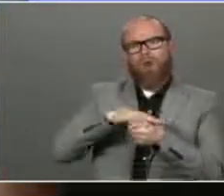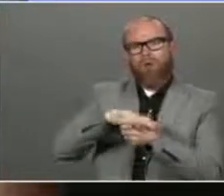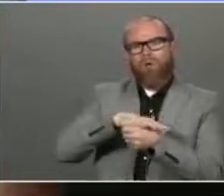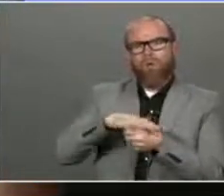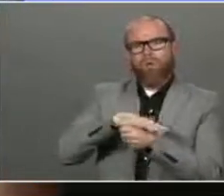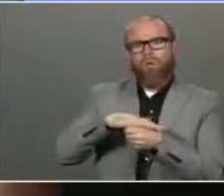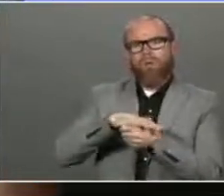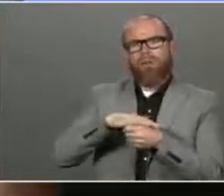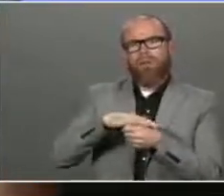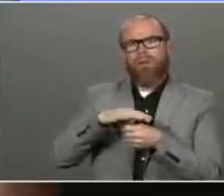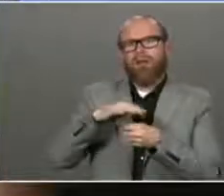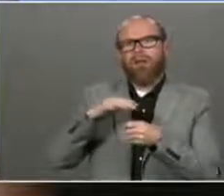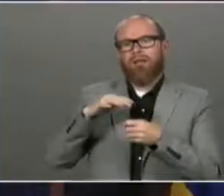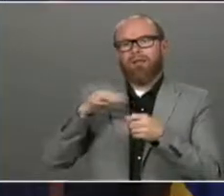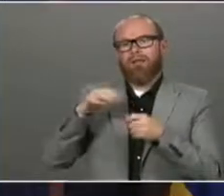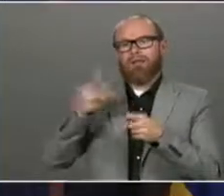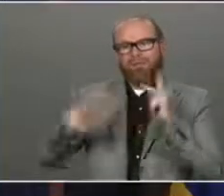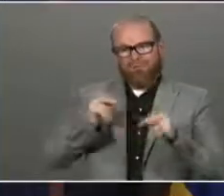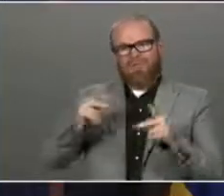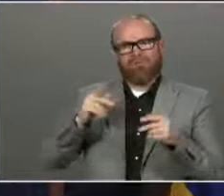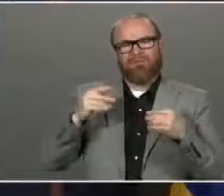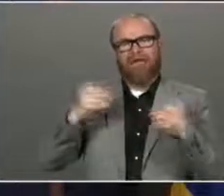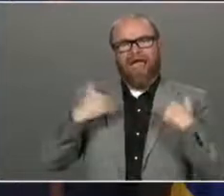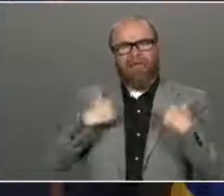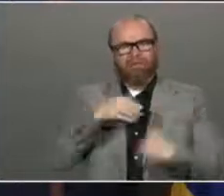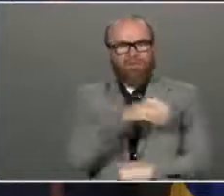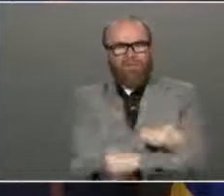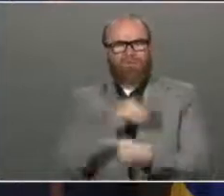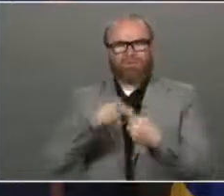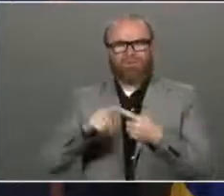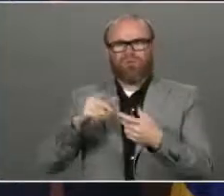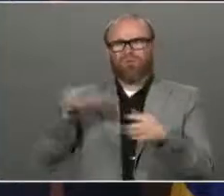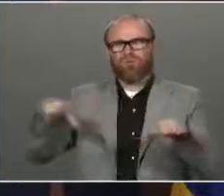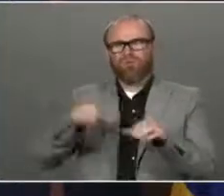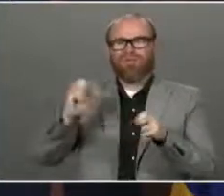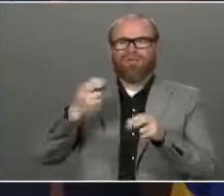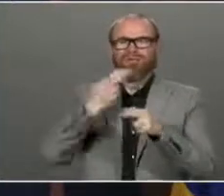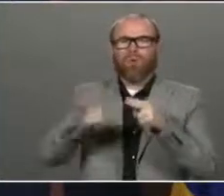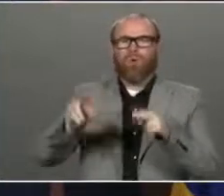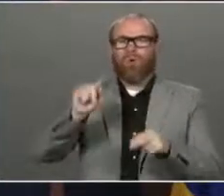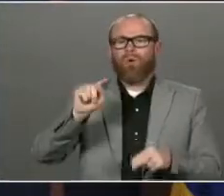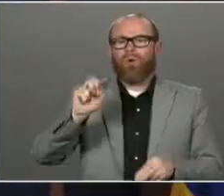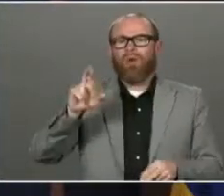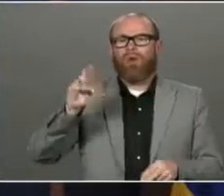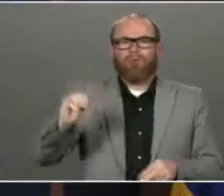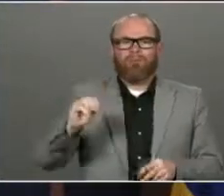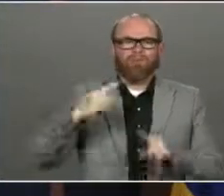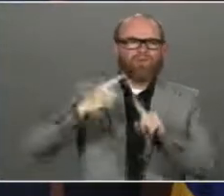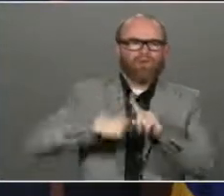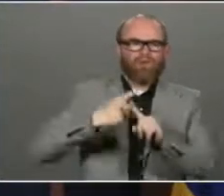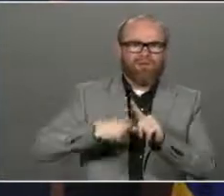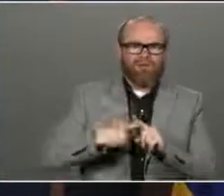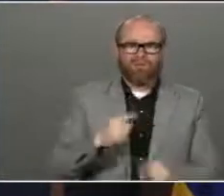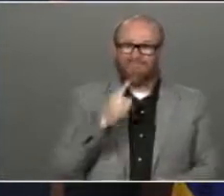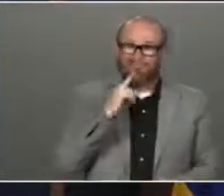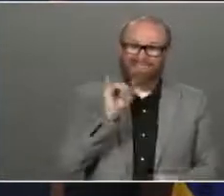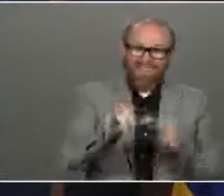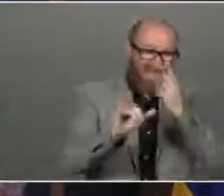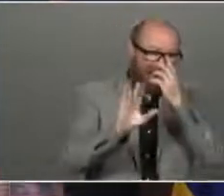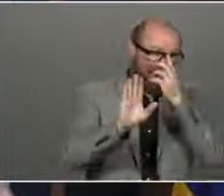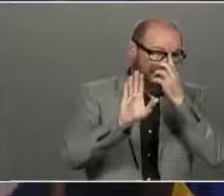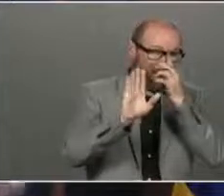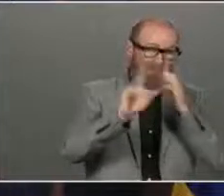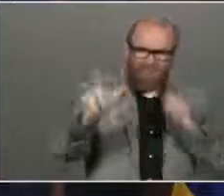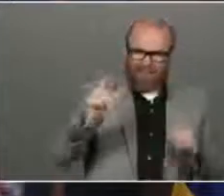illegal short-term rentals? So we will continue to look at that one. The bill came out so late in the session.